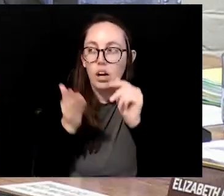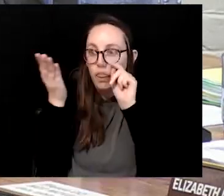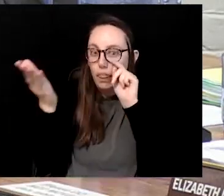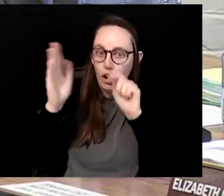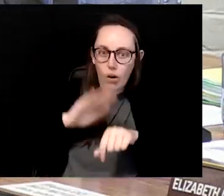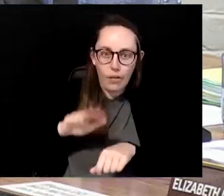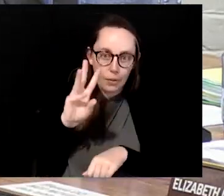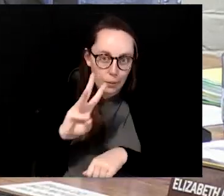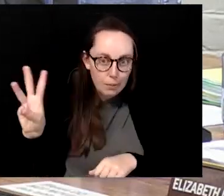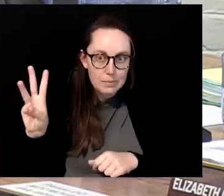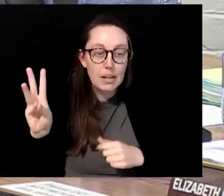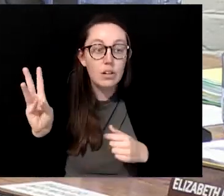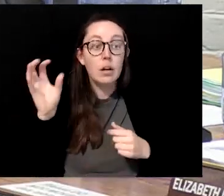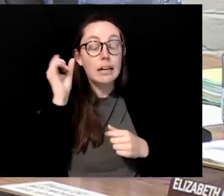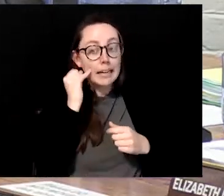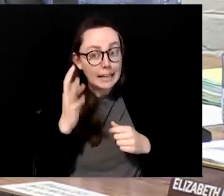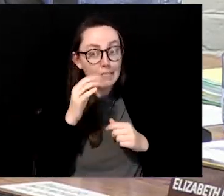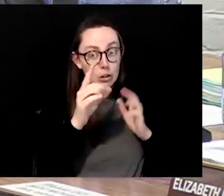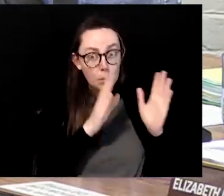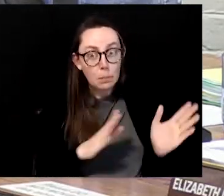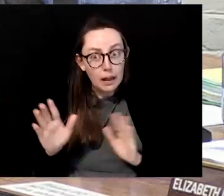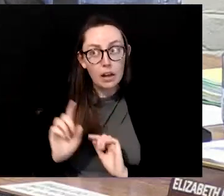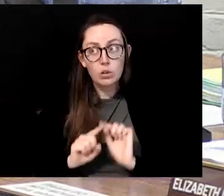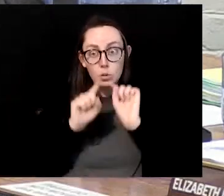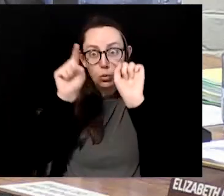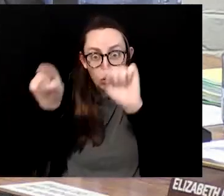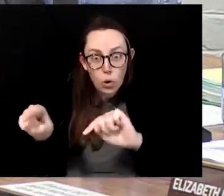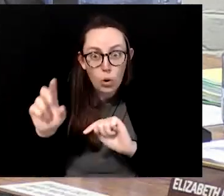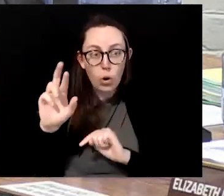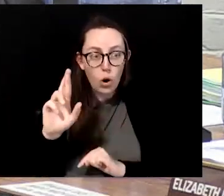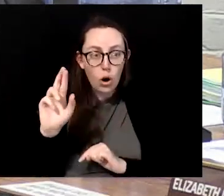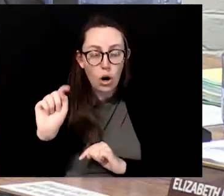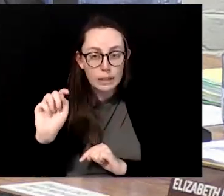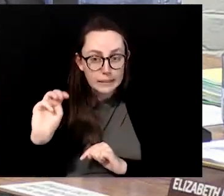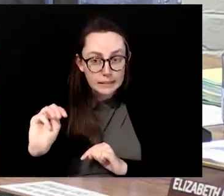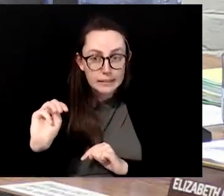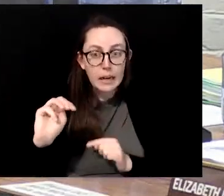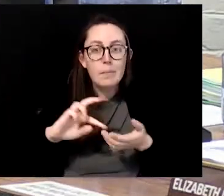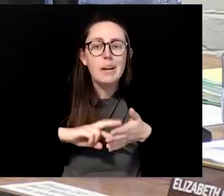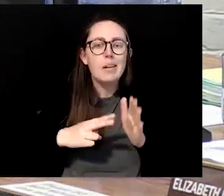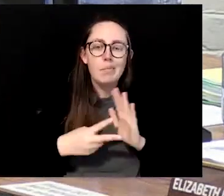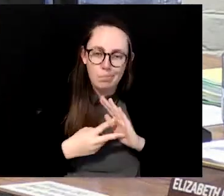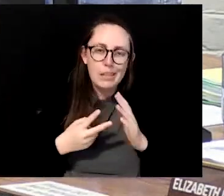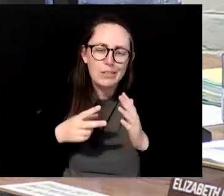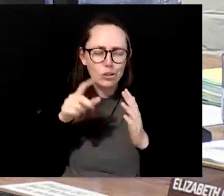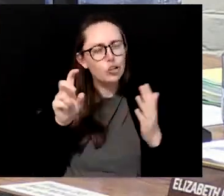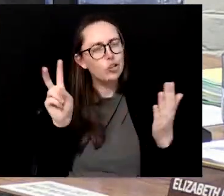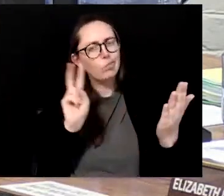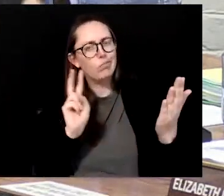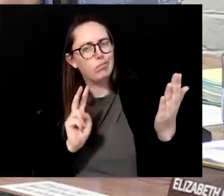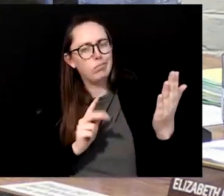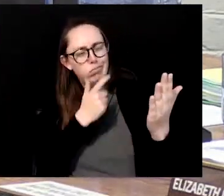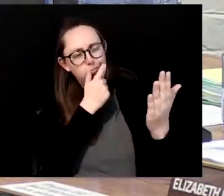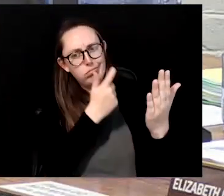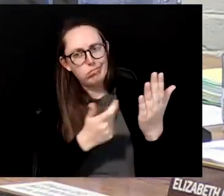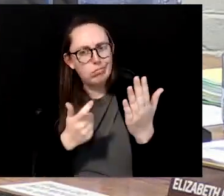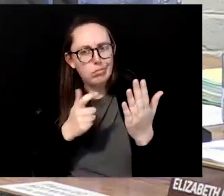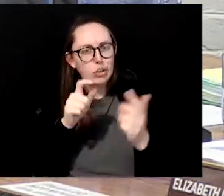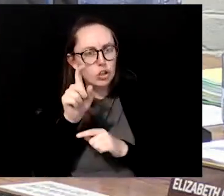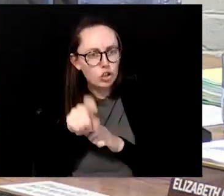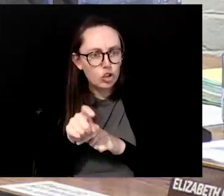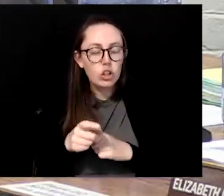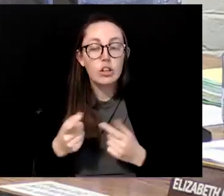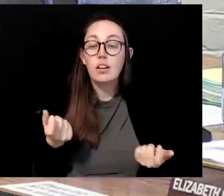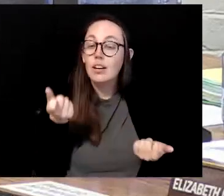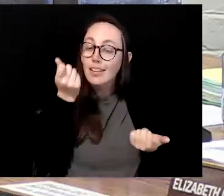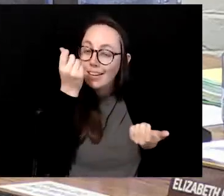at RTM we operate under the limited uh small group Roberts rules